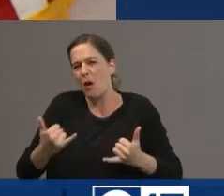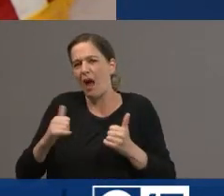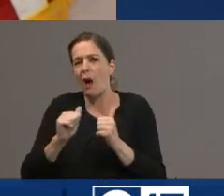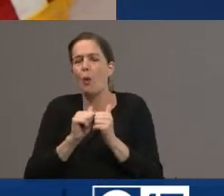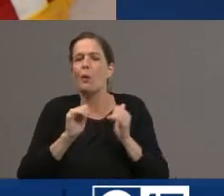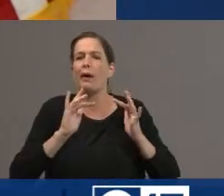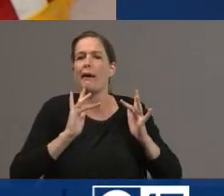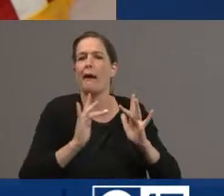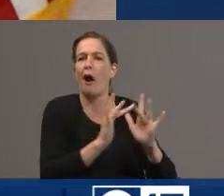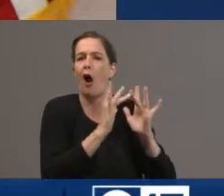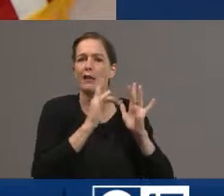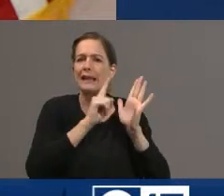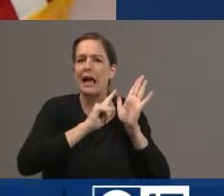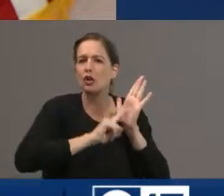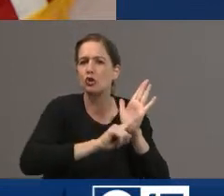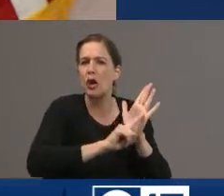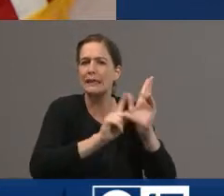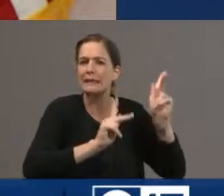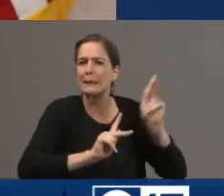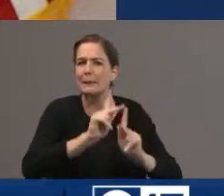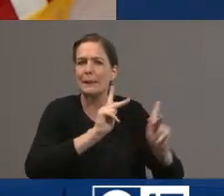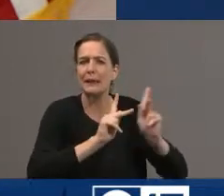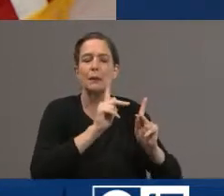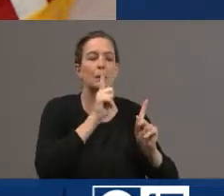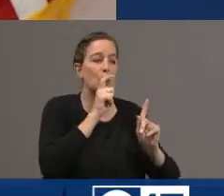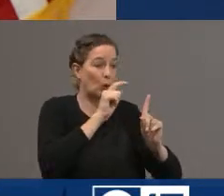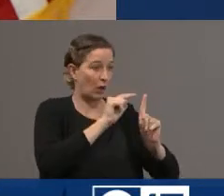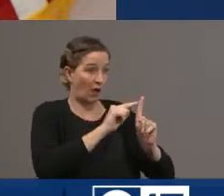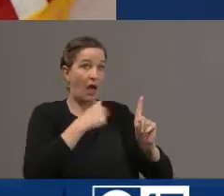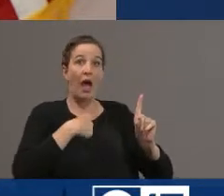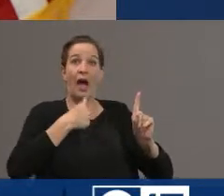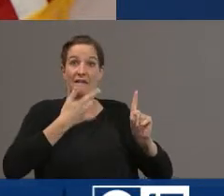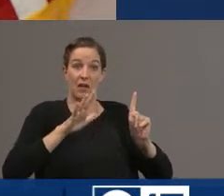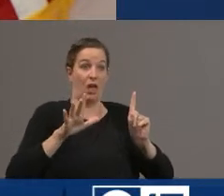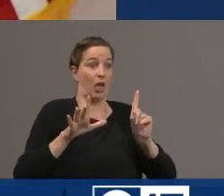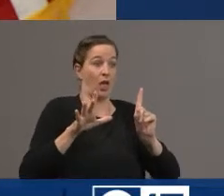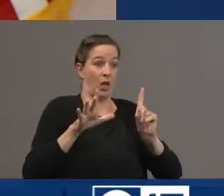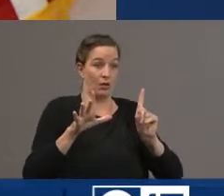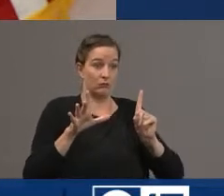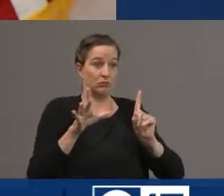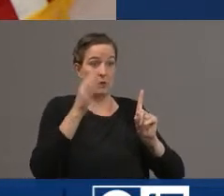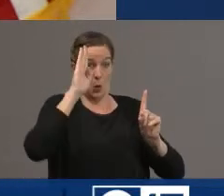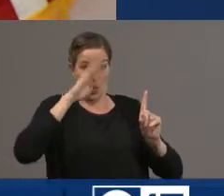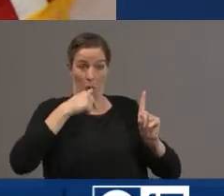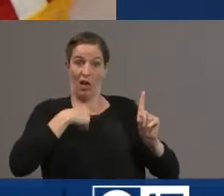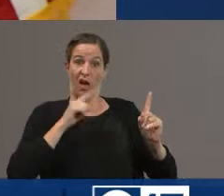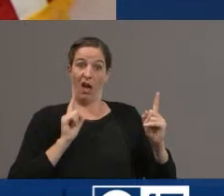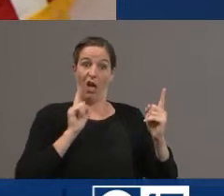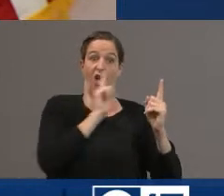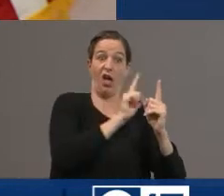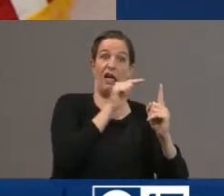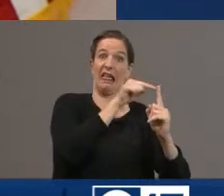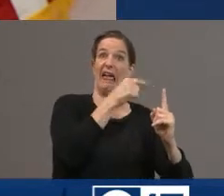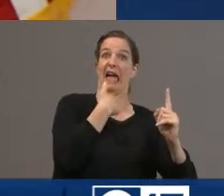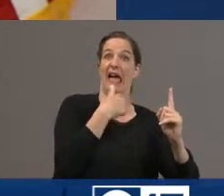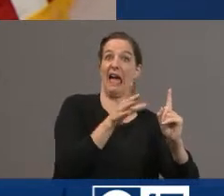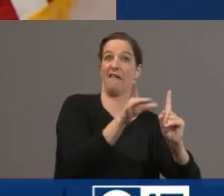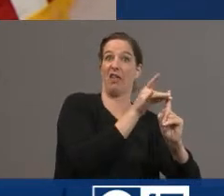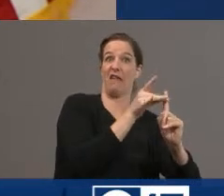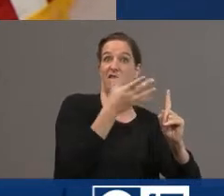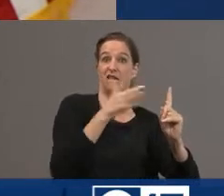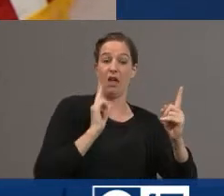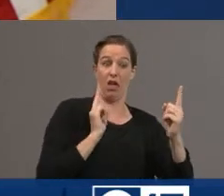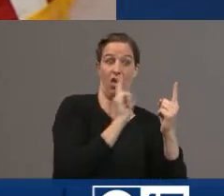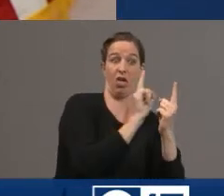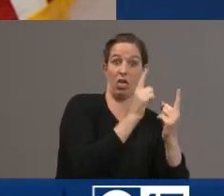that are identified in contact tracing who may have been a contact to a known case. They develop symptoms, they wouldn't even need to leave their house.